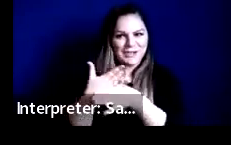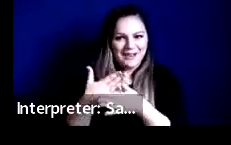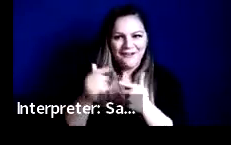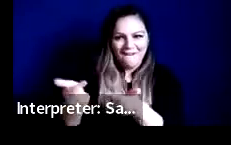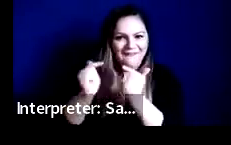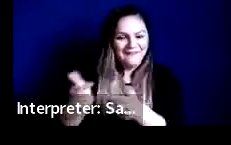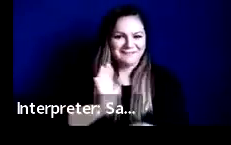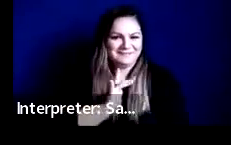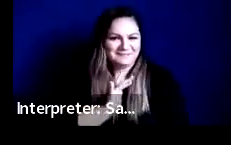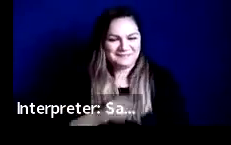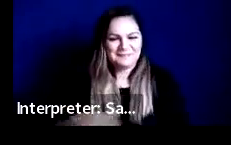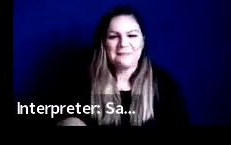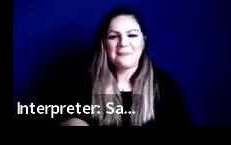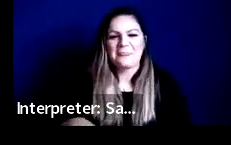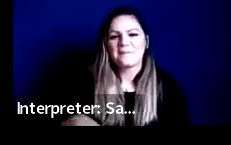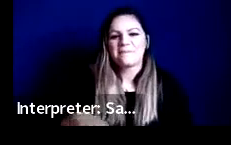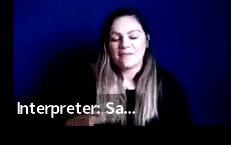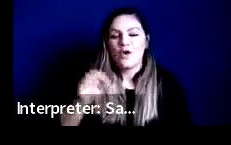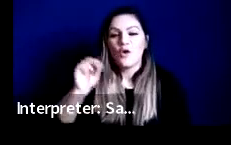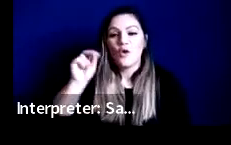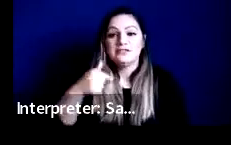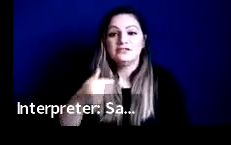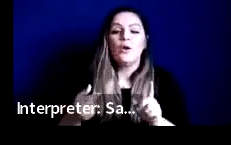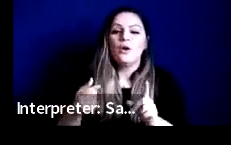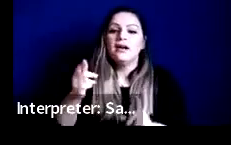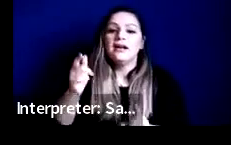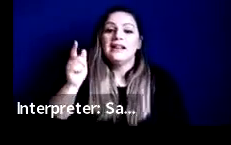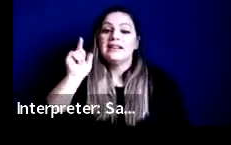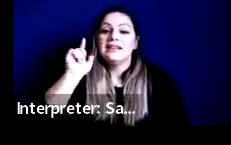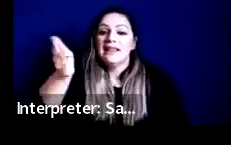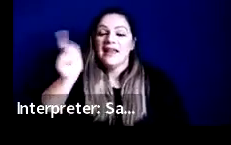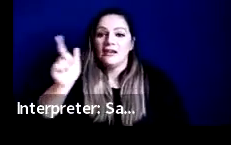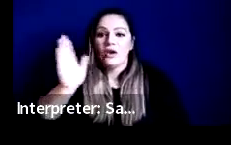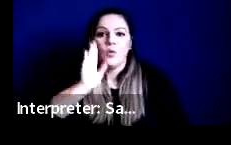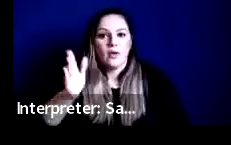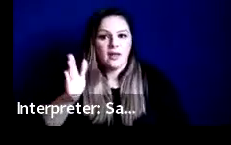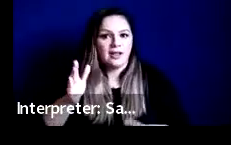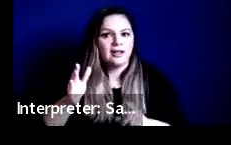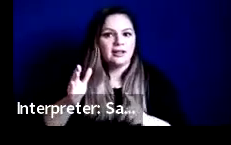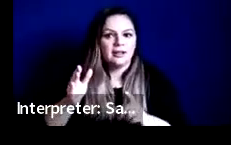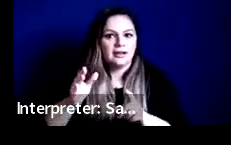We are going to come back to some of your answers. Jody is going to be sort of pulling together some of the themes